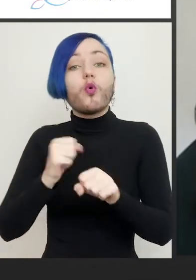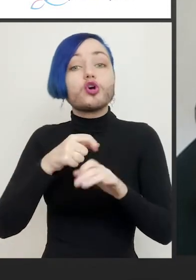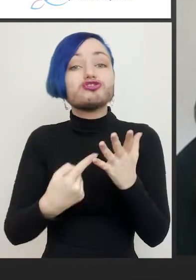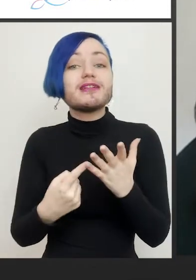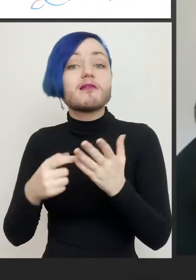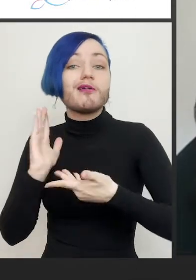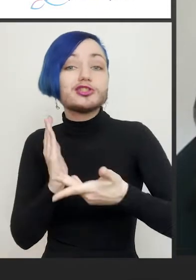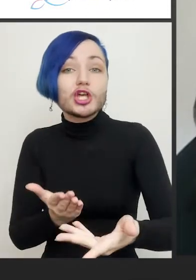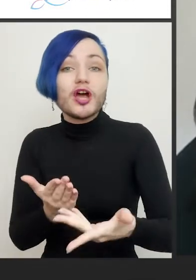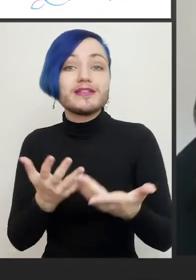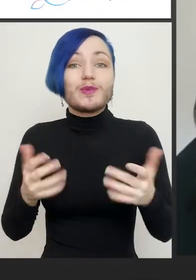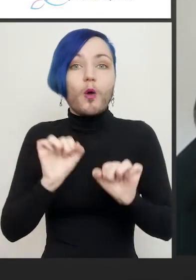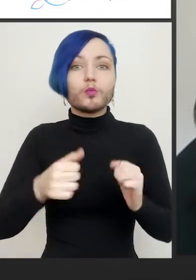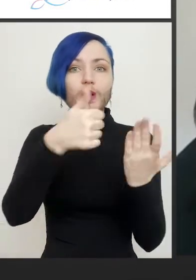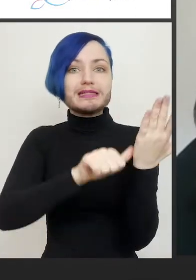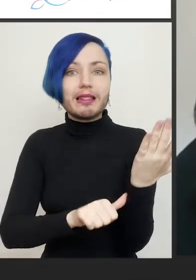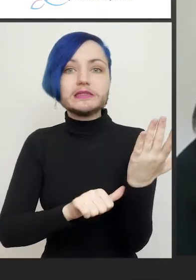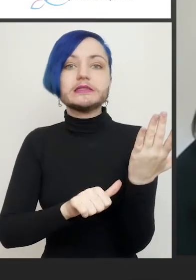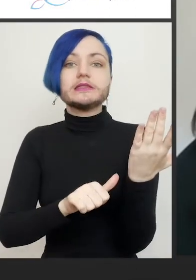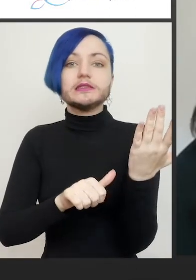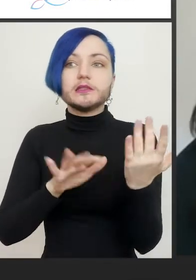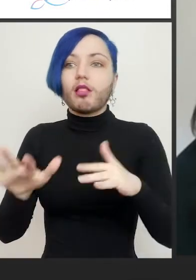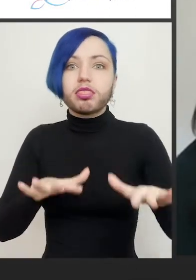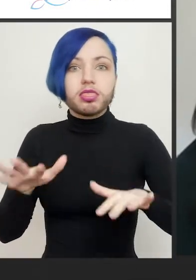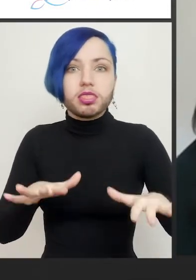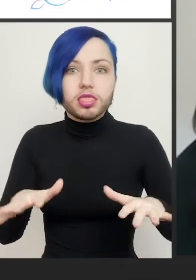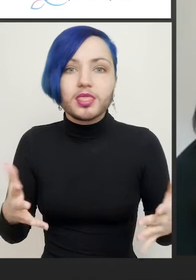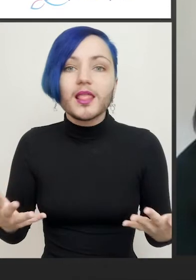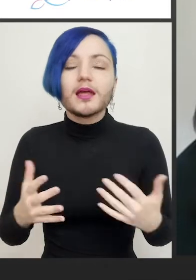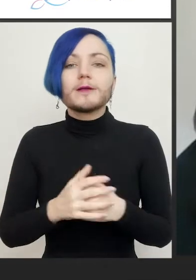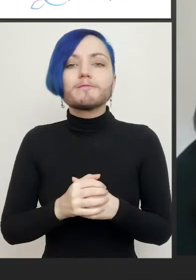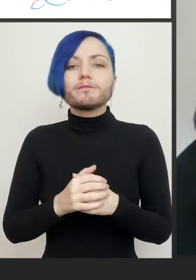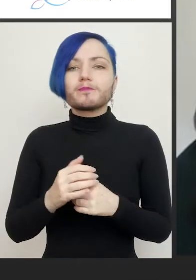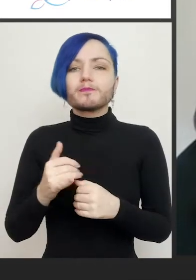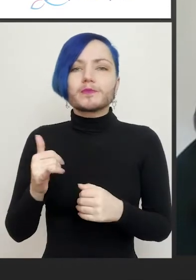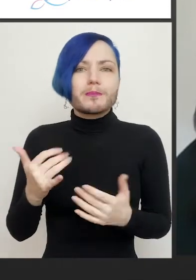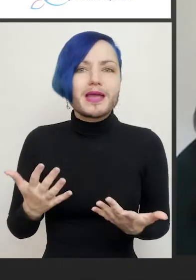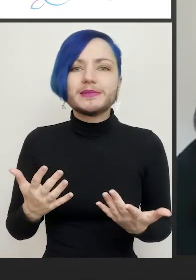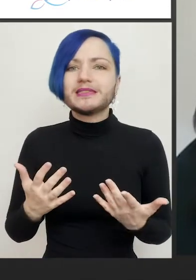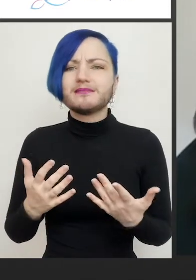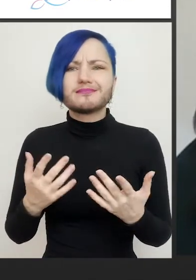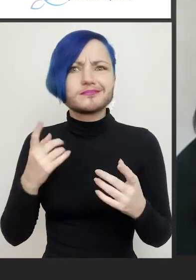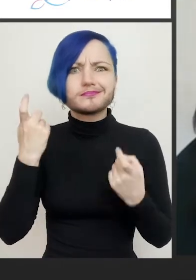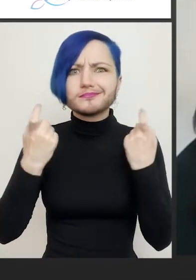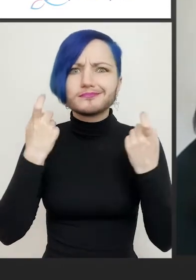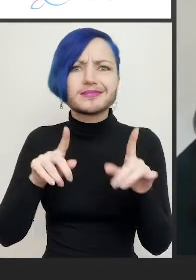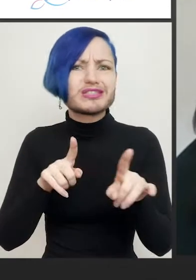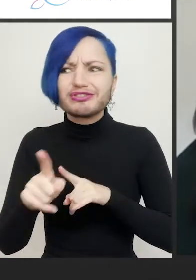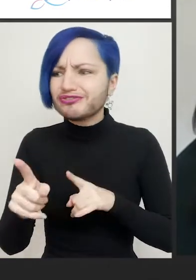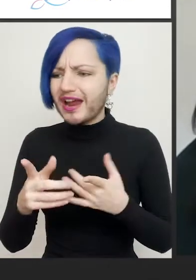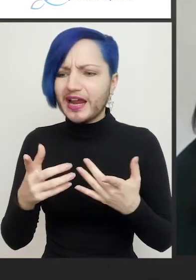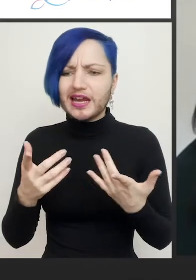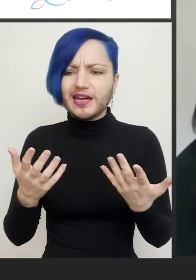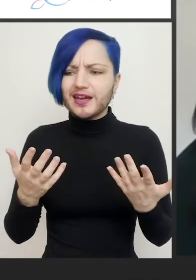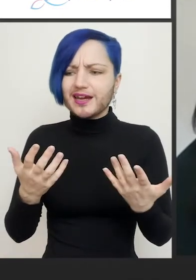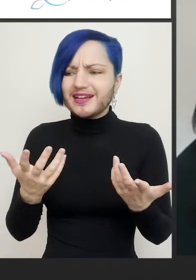gender services and they're in this waiting list space, and perhaps they're trying to work out how do they get themselves out